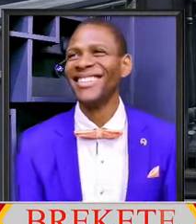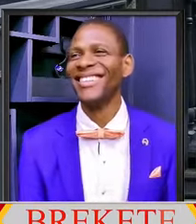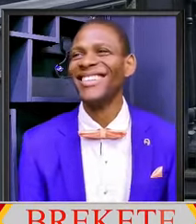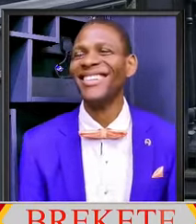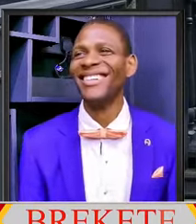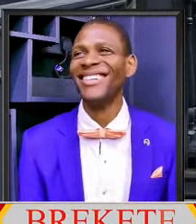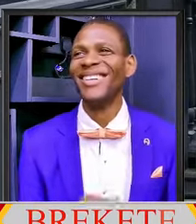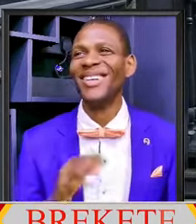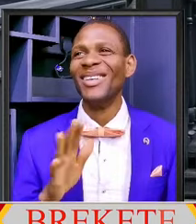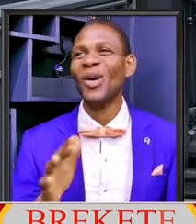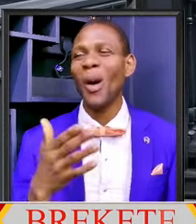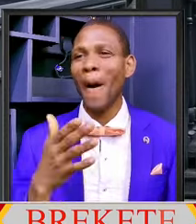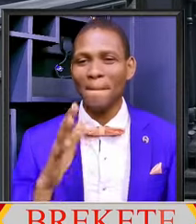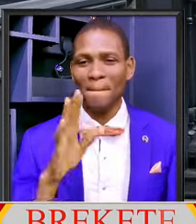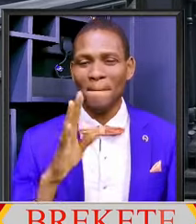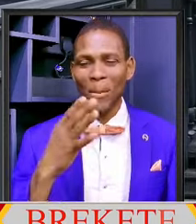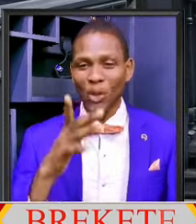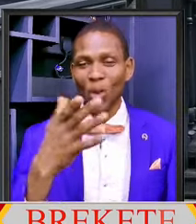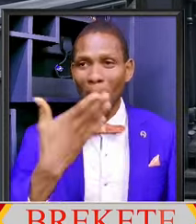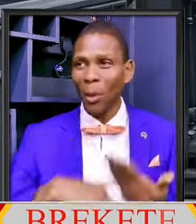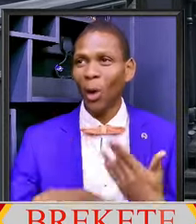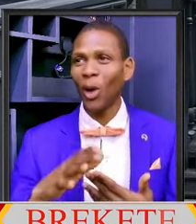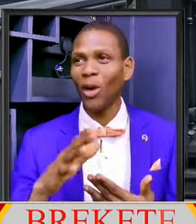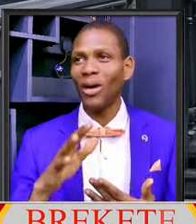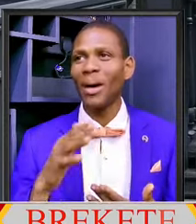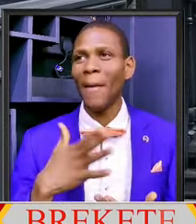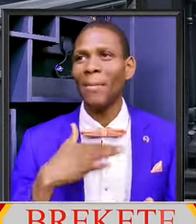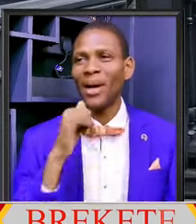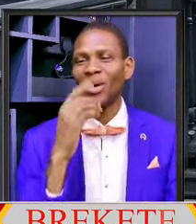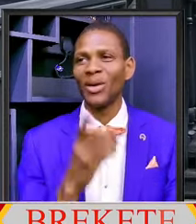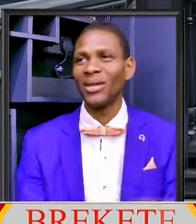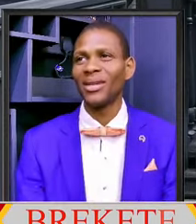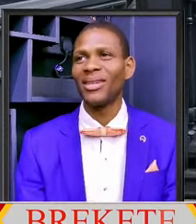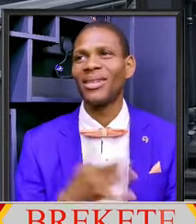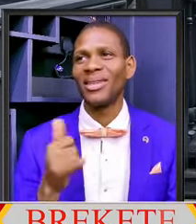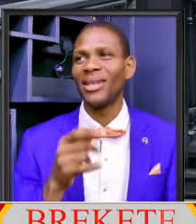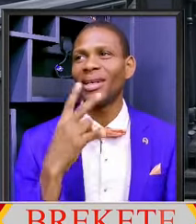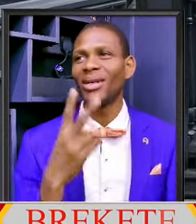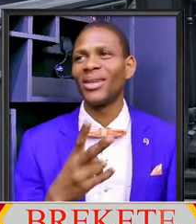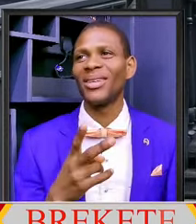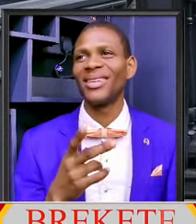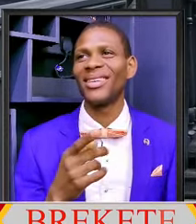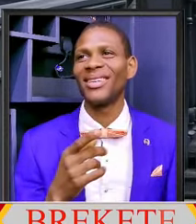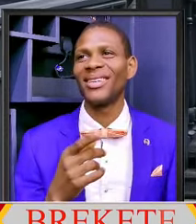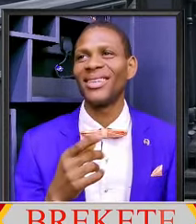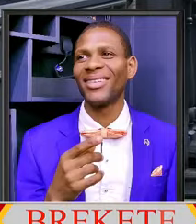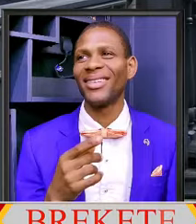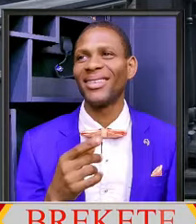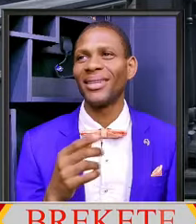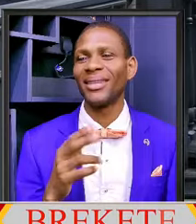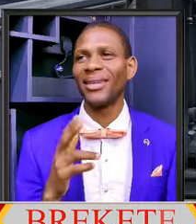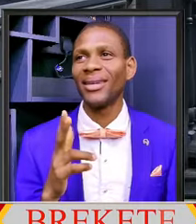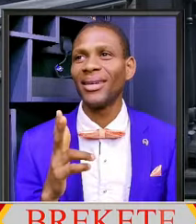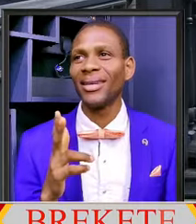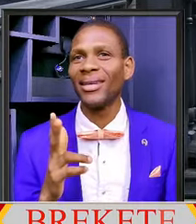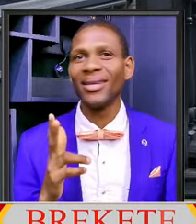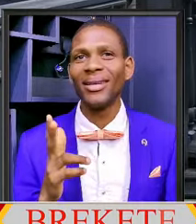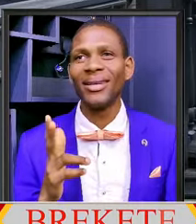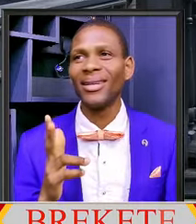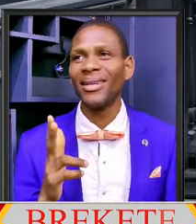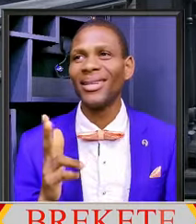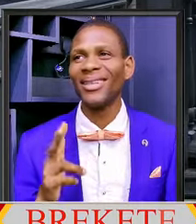Wait. Your biological daughter be your social daughter? My daughter. There are two. The second one is 17 years.